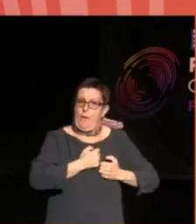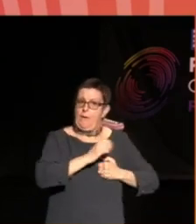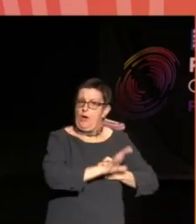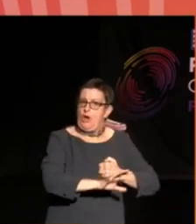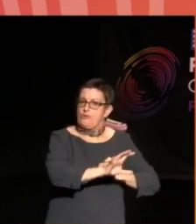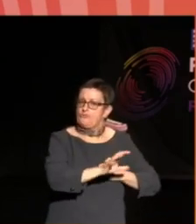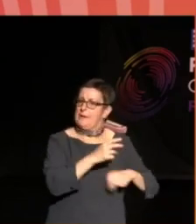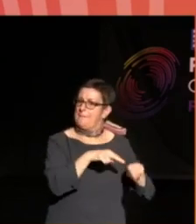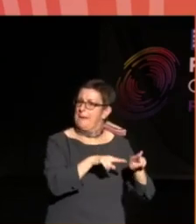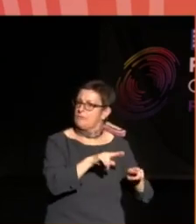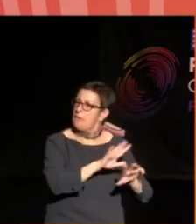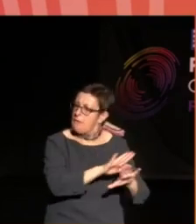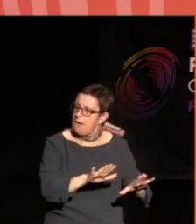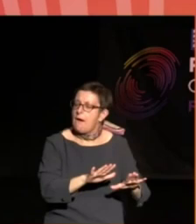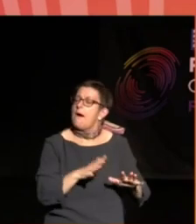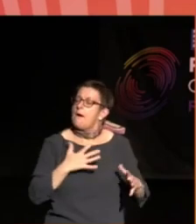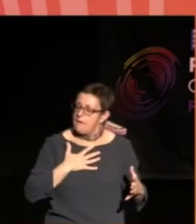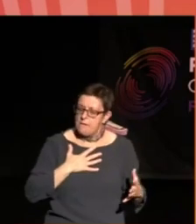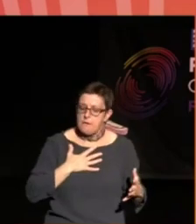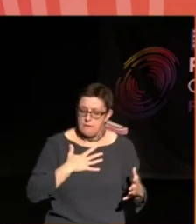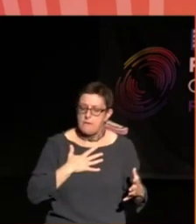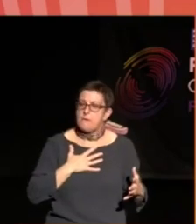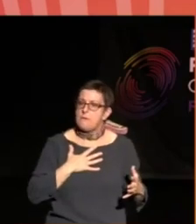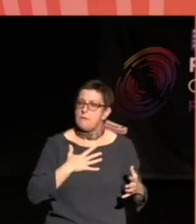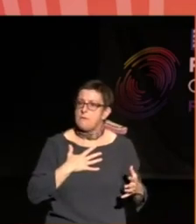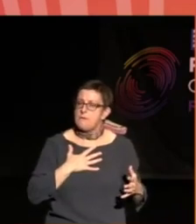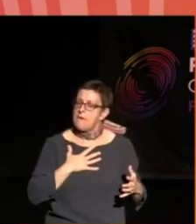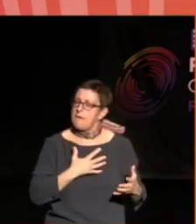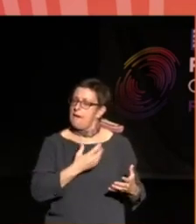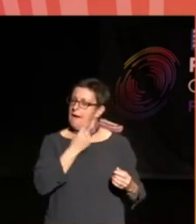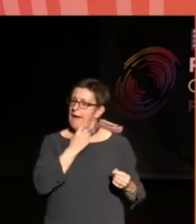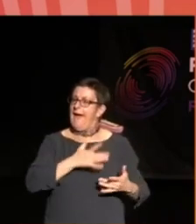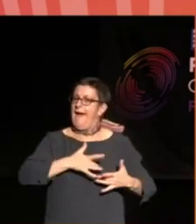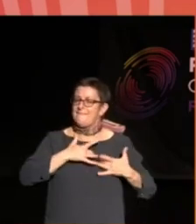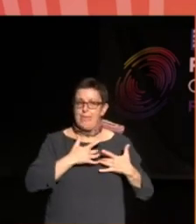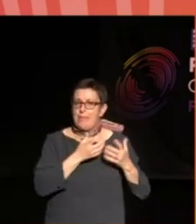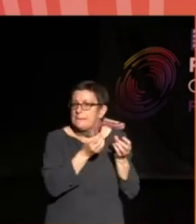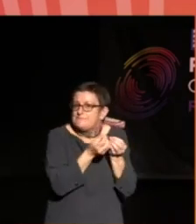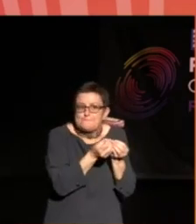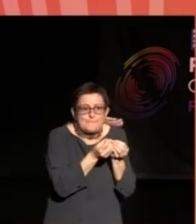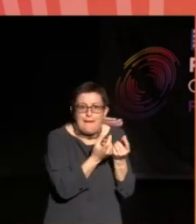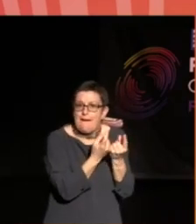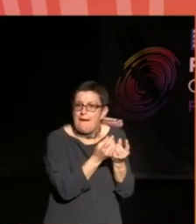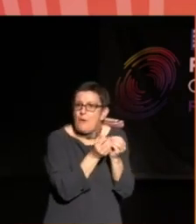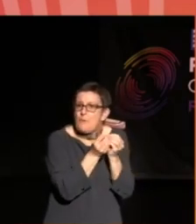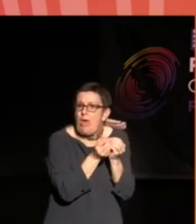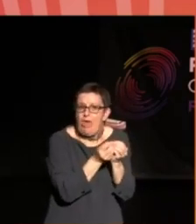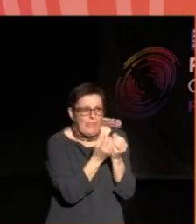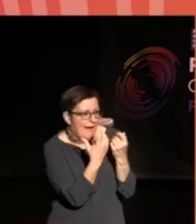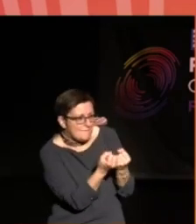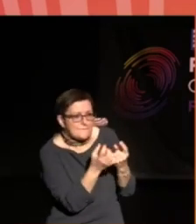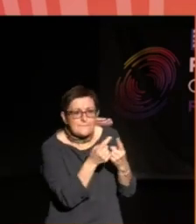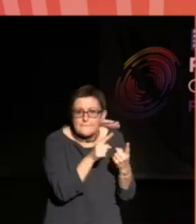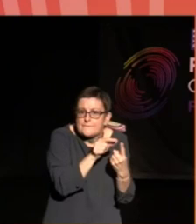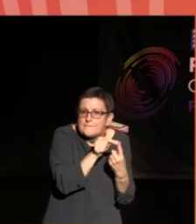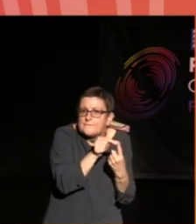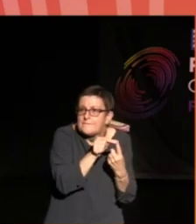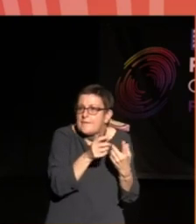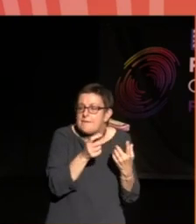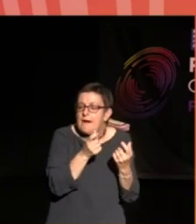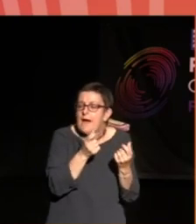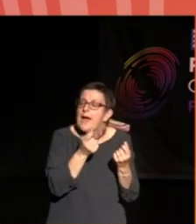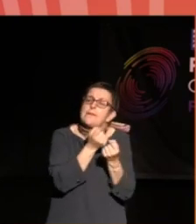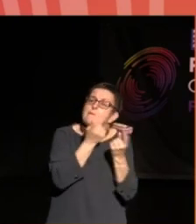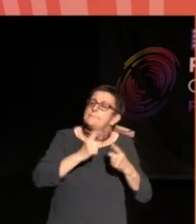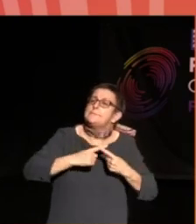And it's very much about hearing things like that feel so tangible, and about understanding